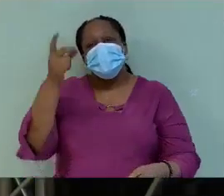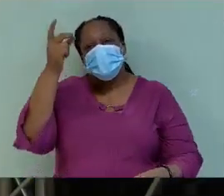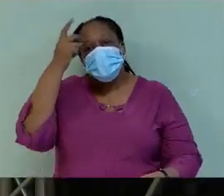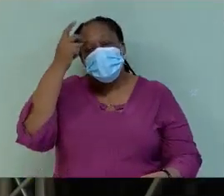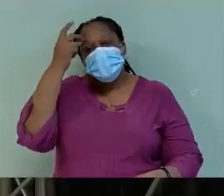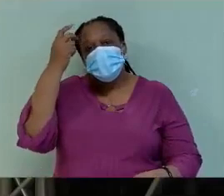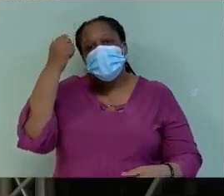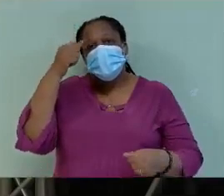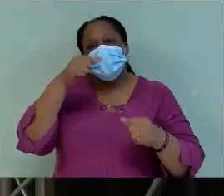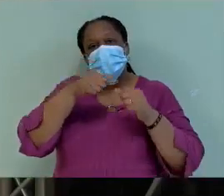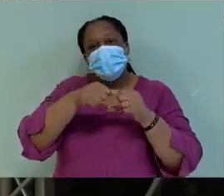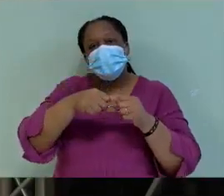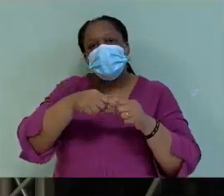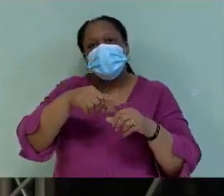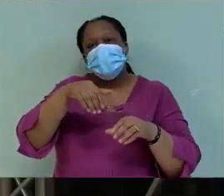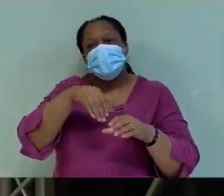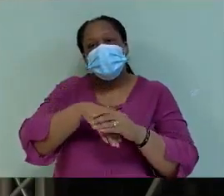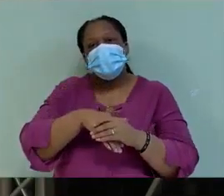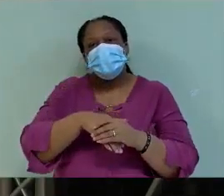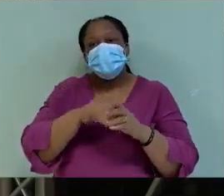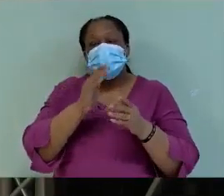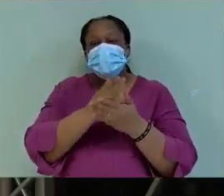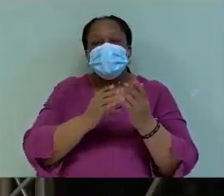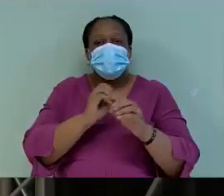in someone who is asymptomatic?